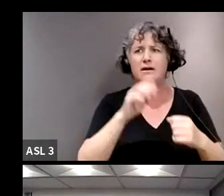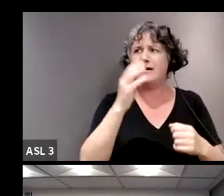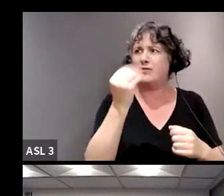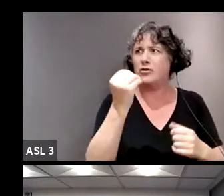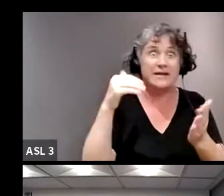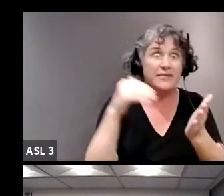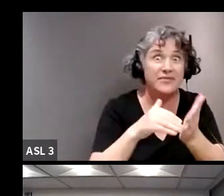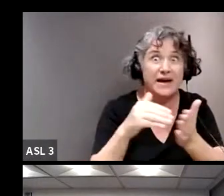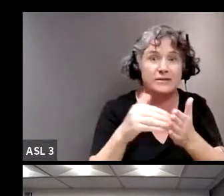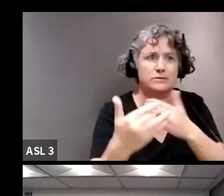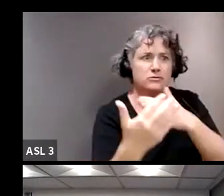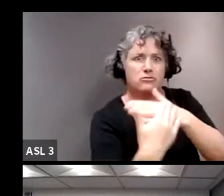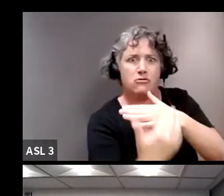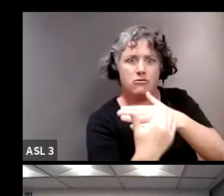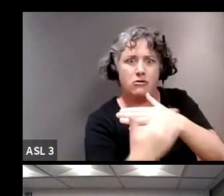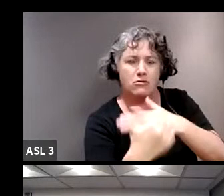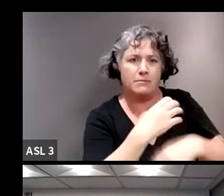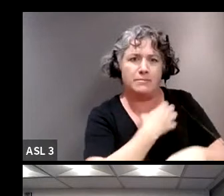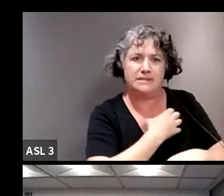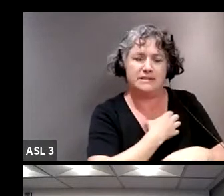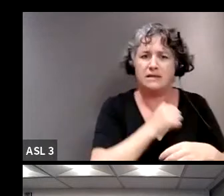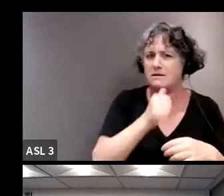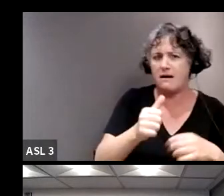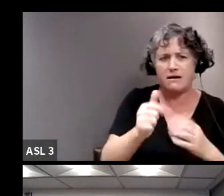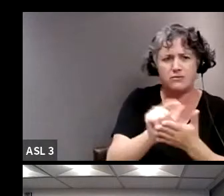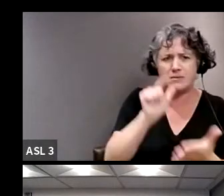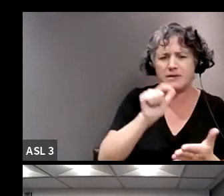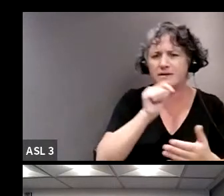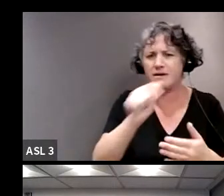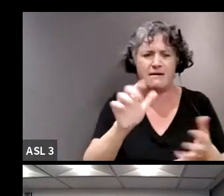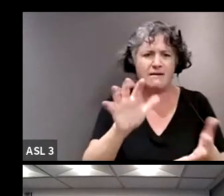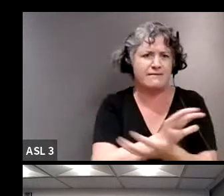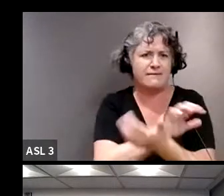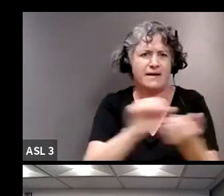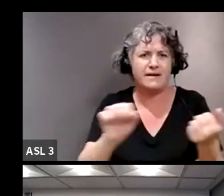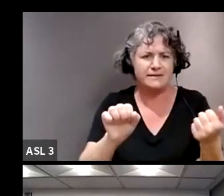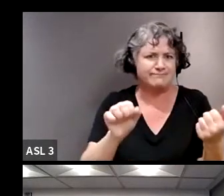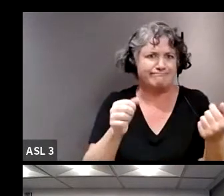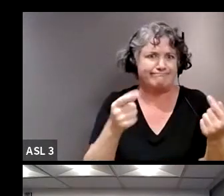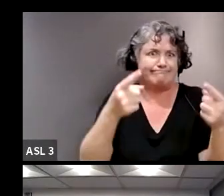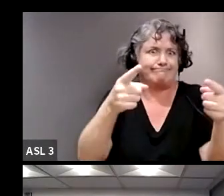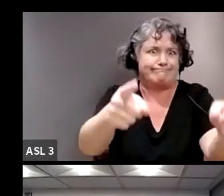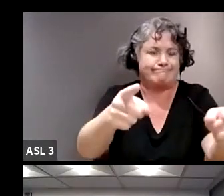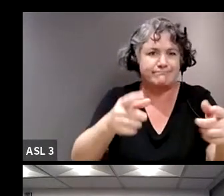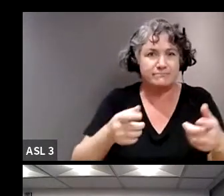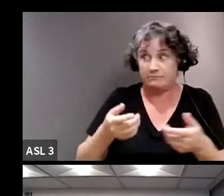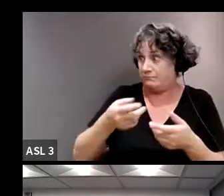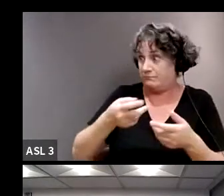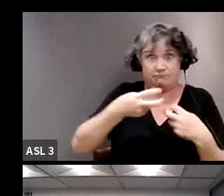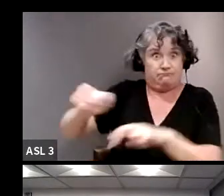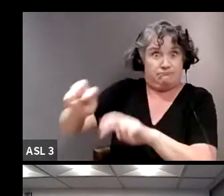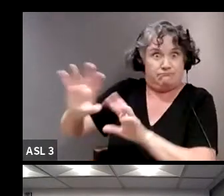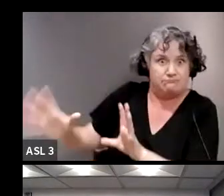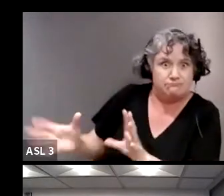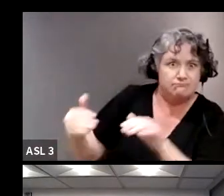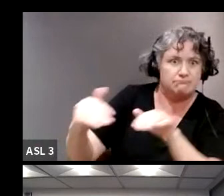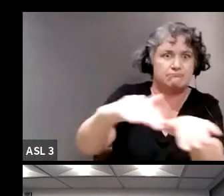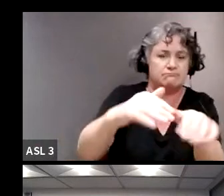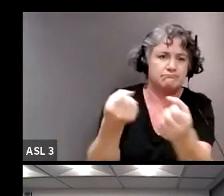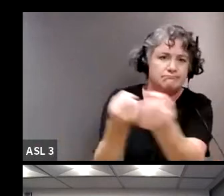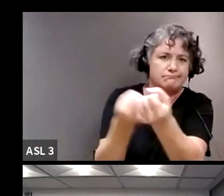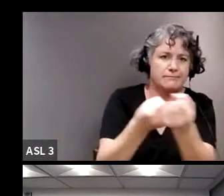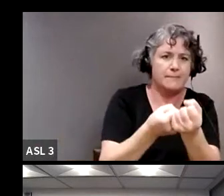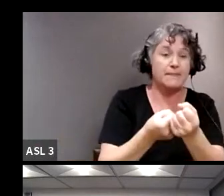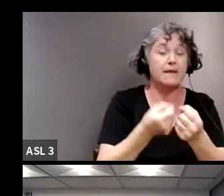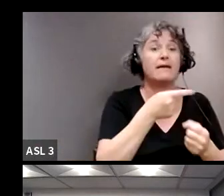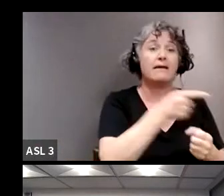that go there largely for non-criminal and non-violent incidents um that means more officers available to address things that